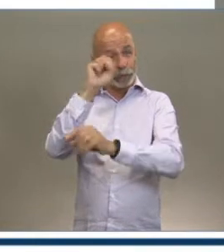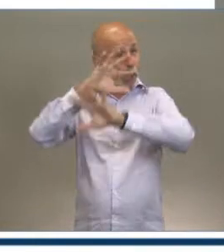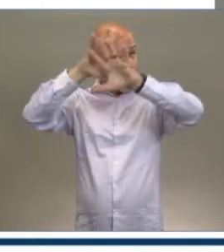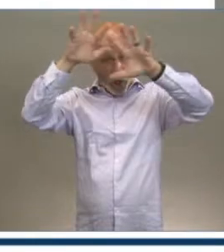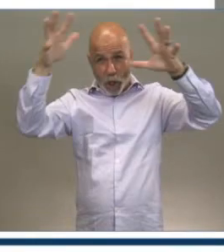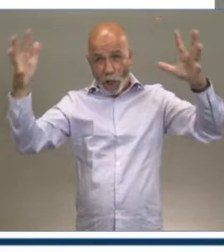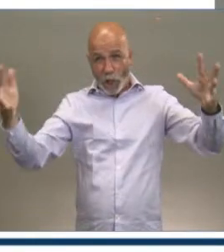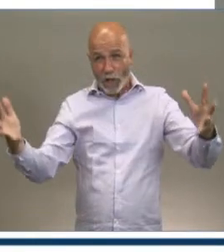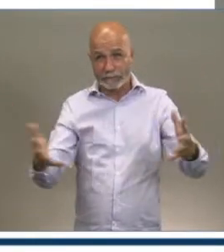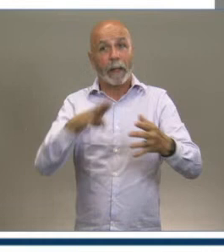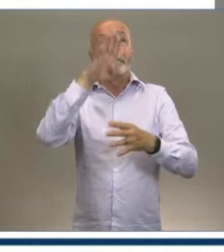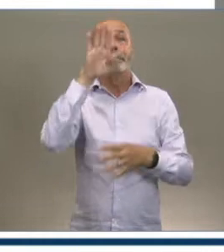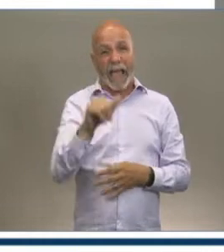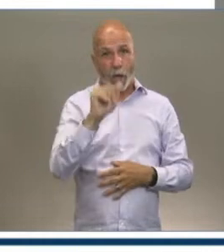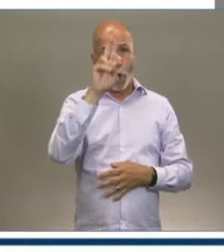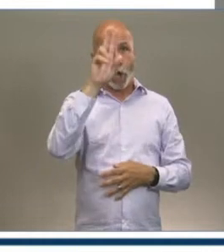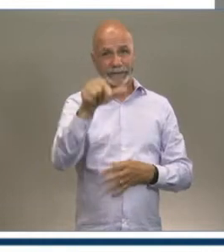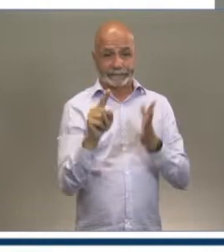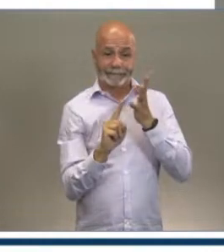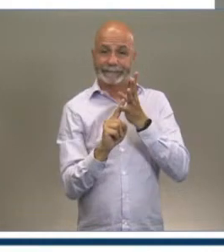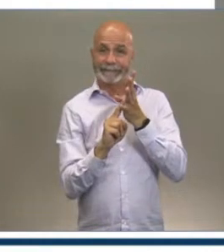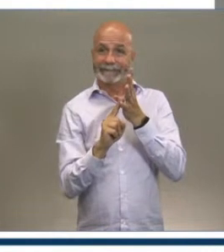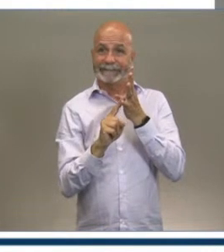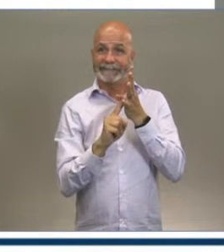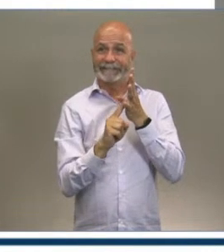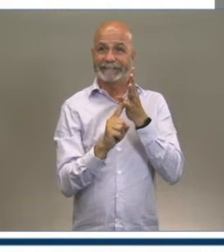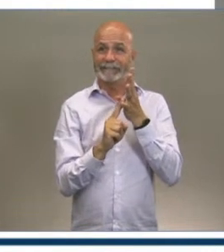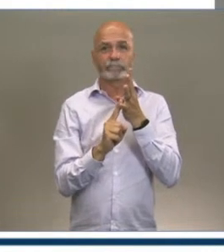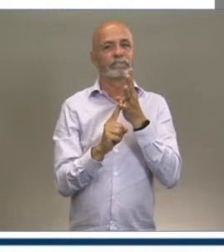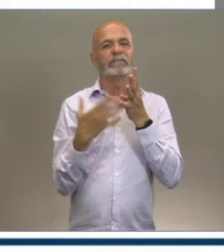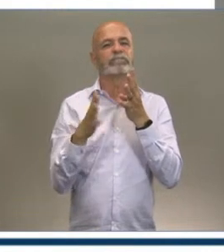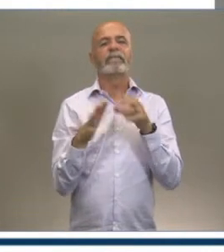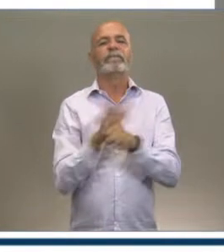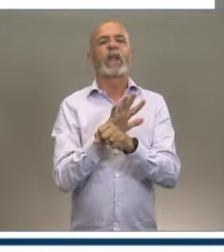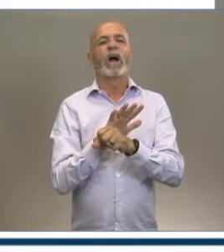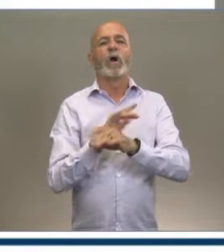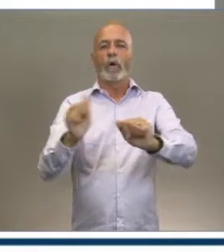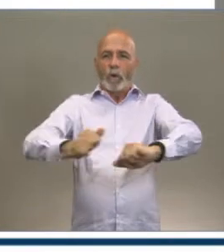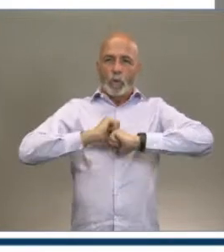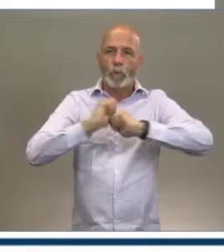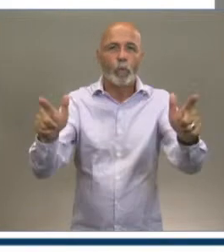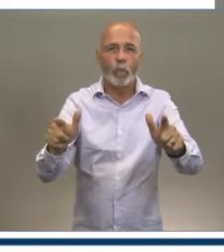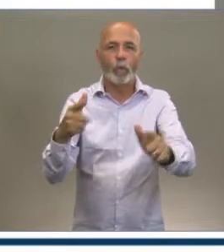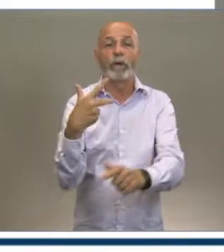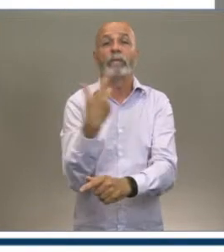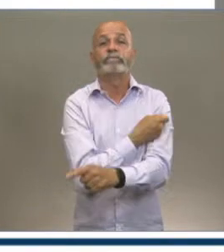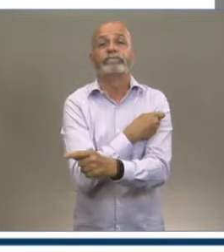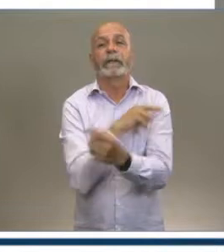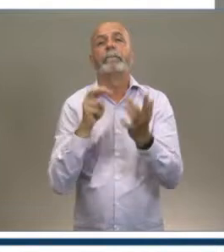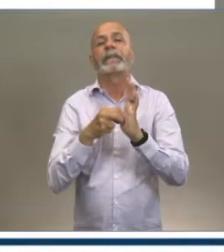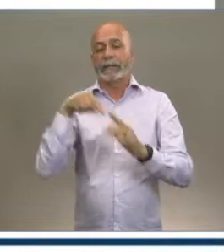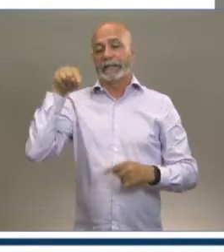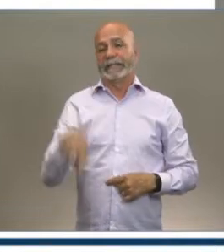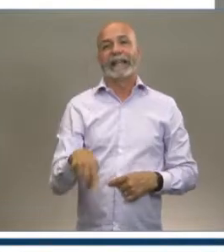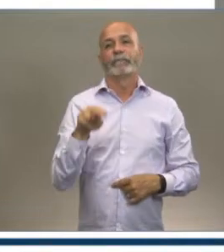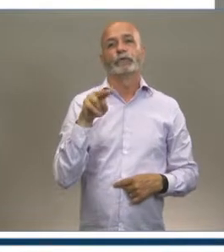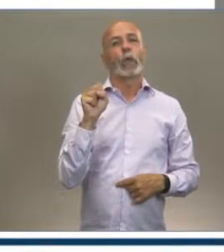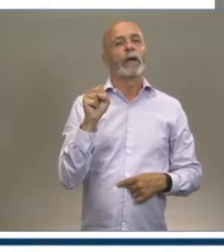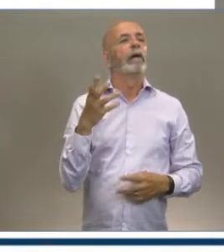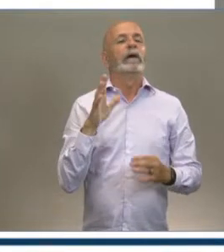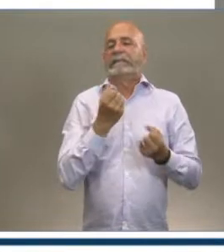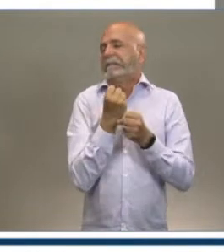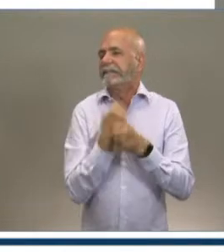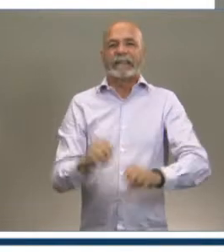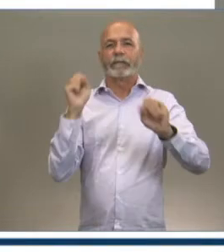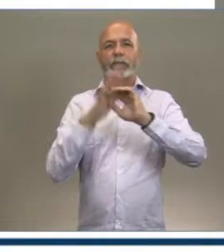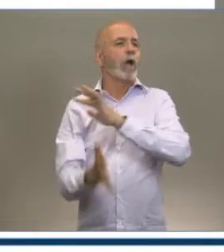August. This will make Nova Scotia one of the safest places in the world. So now let's talk about the next